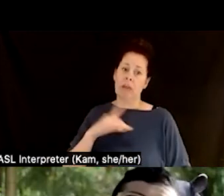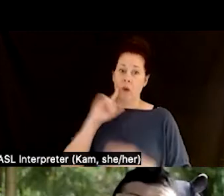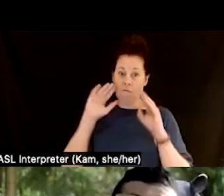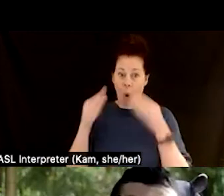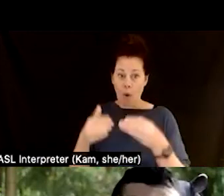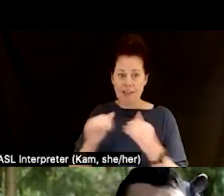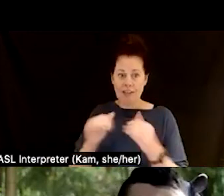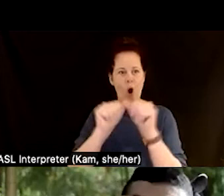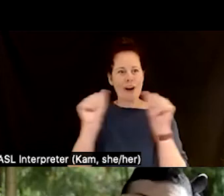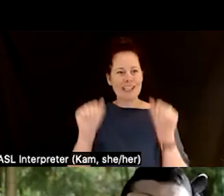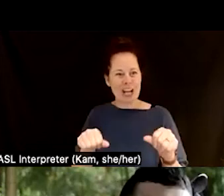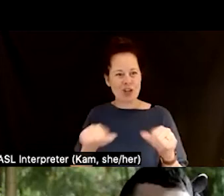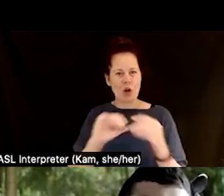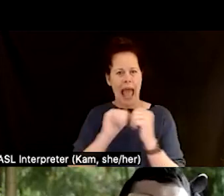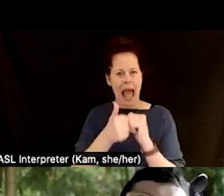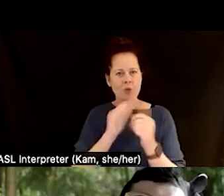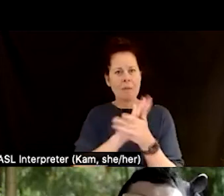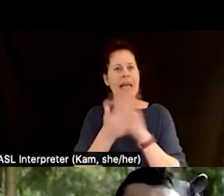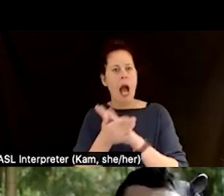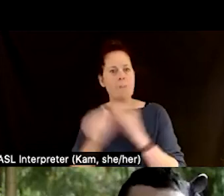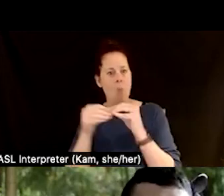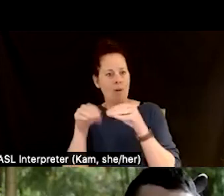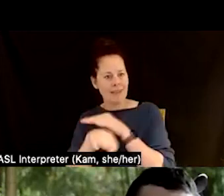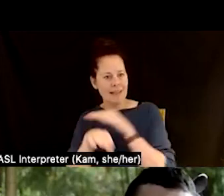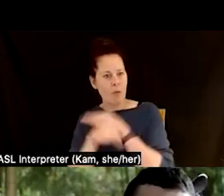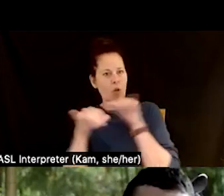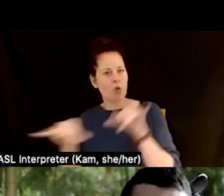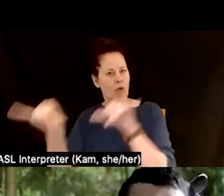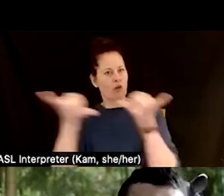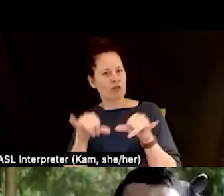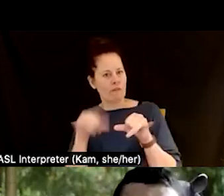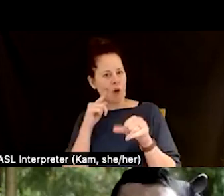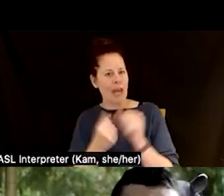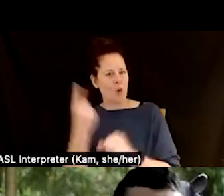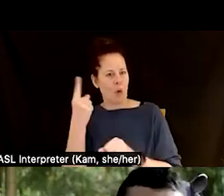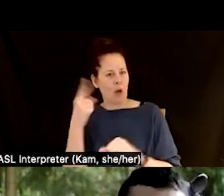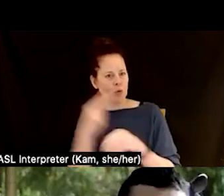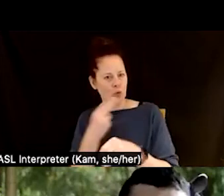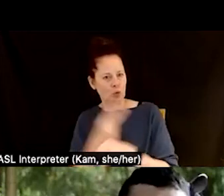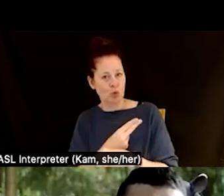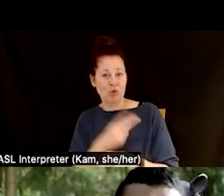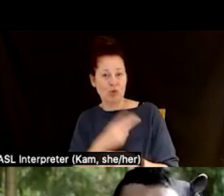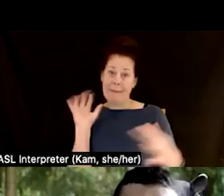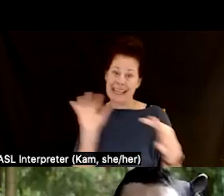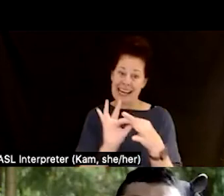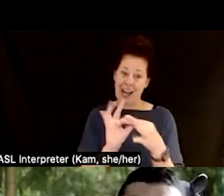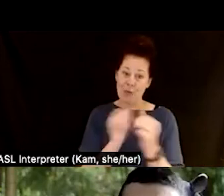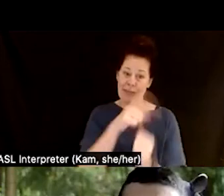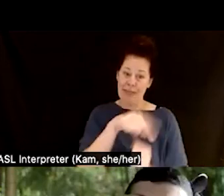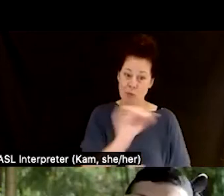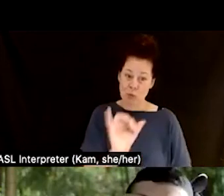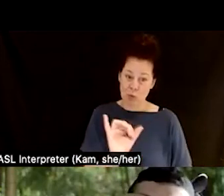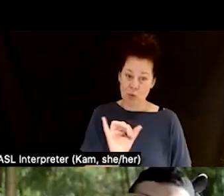around architecture and infrastructure. So that might be another area that you want to look into. and just getting connected with the right folks. But